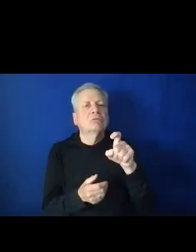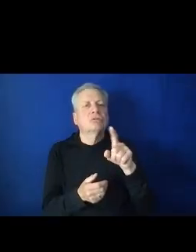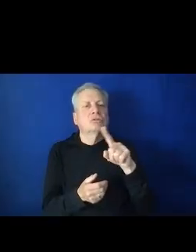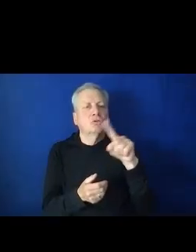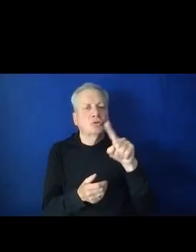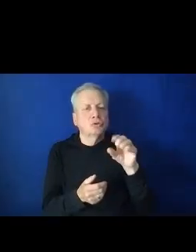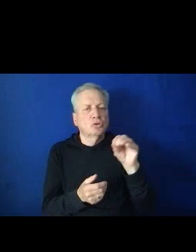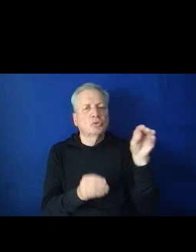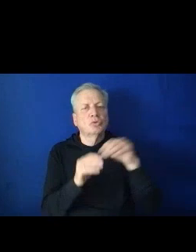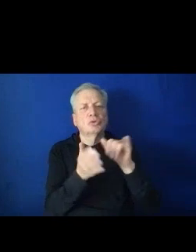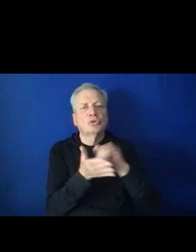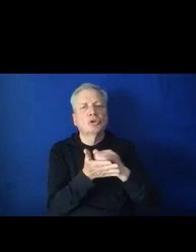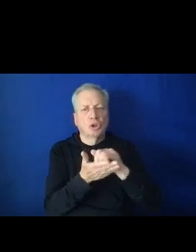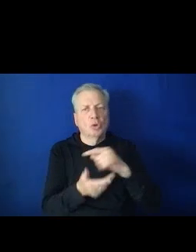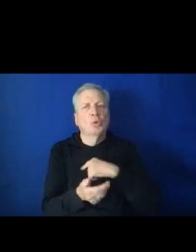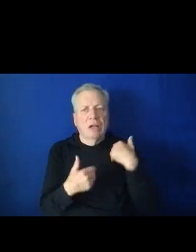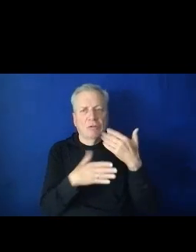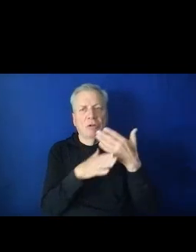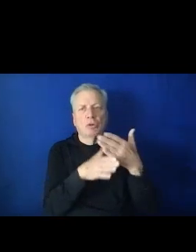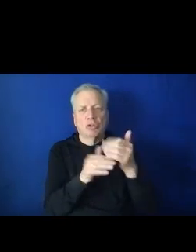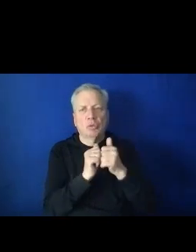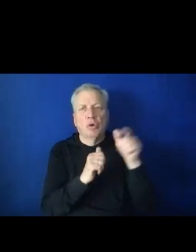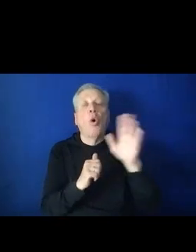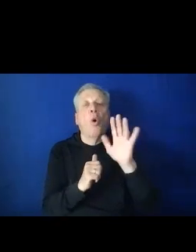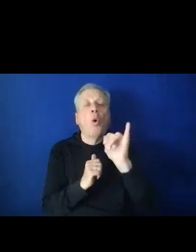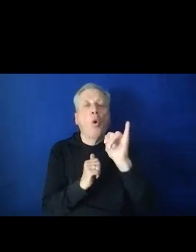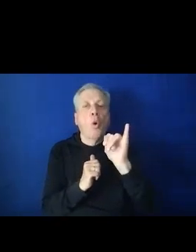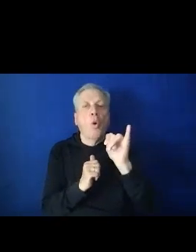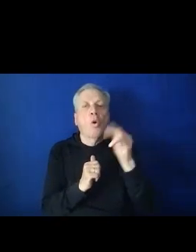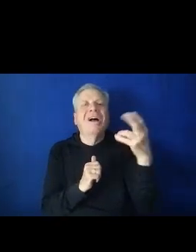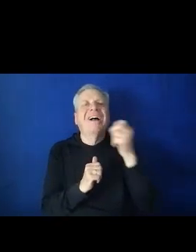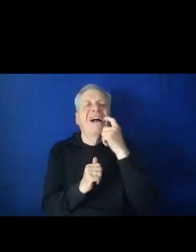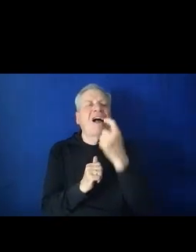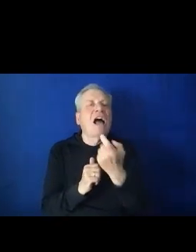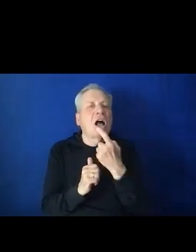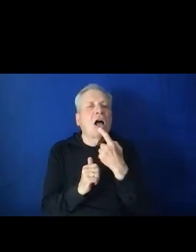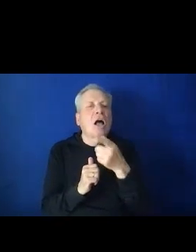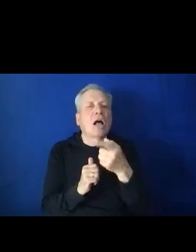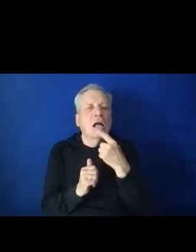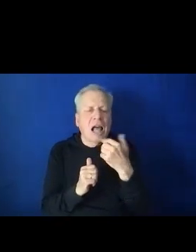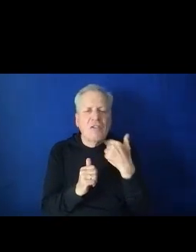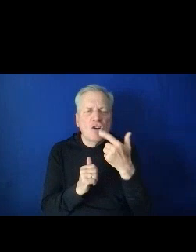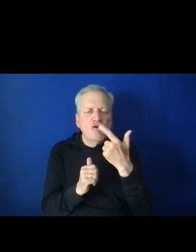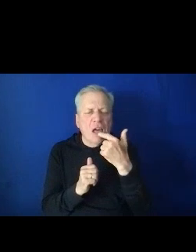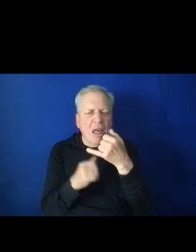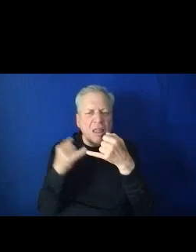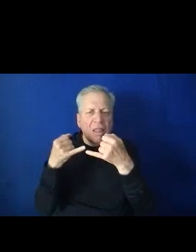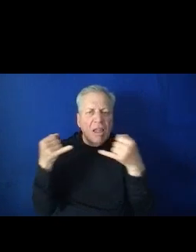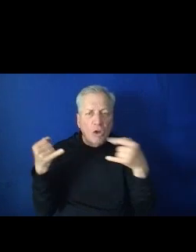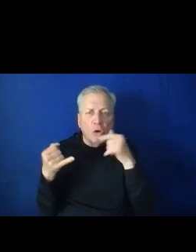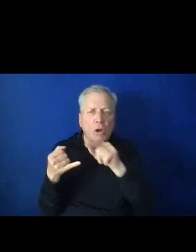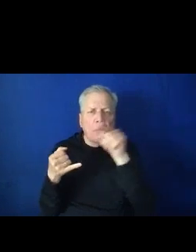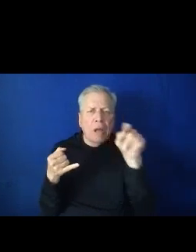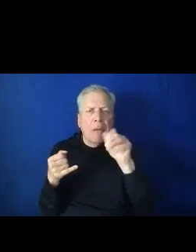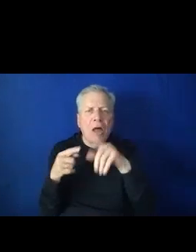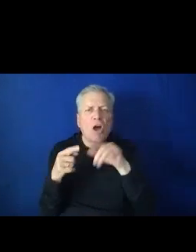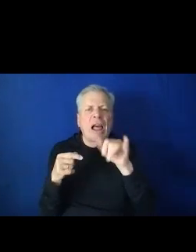Yeah, we have a partnership. Oh, he asked, so there was a red line. If you want to go back to it, can you go back to that